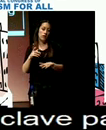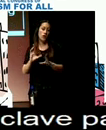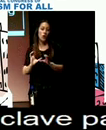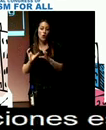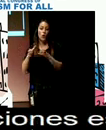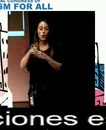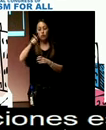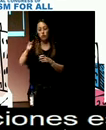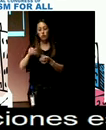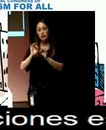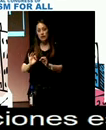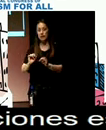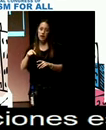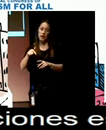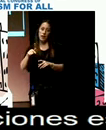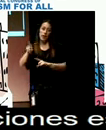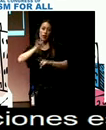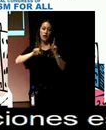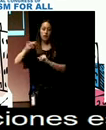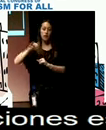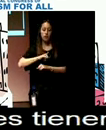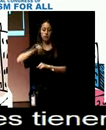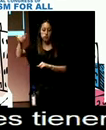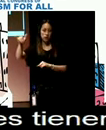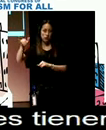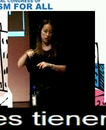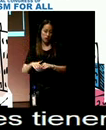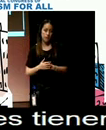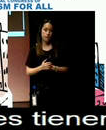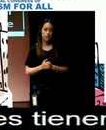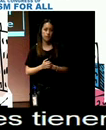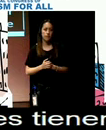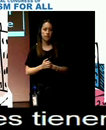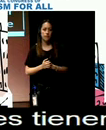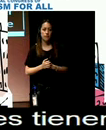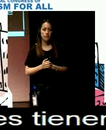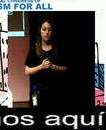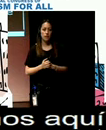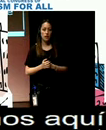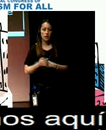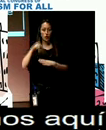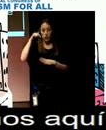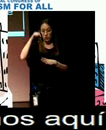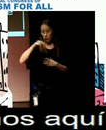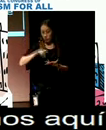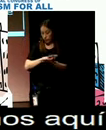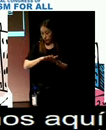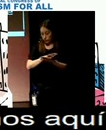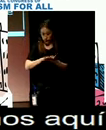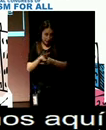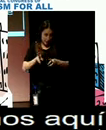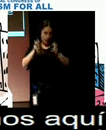travel. We are here today talking about accessibility as a core issue to the discussions today.